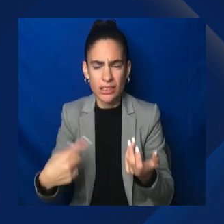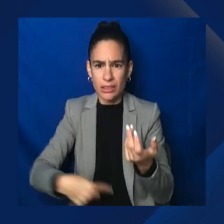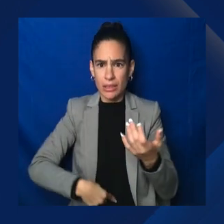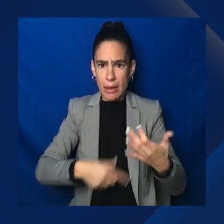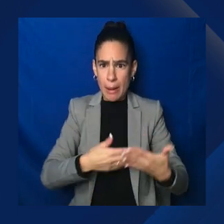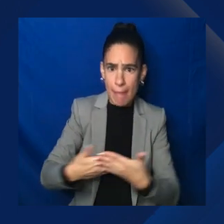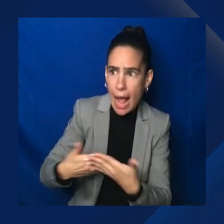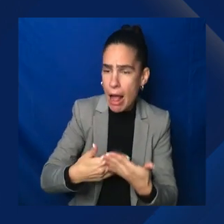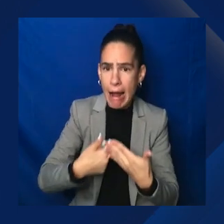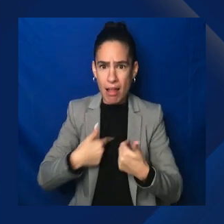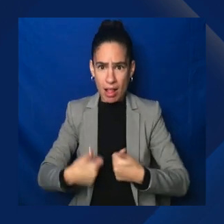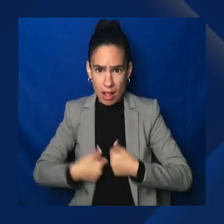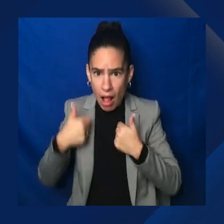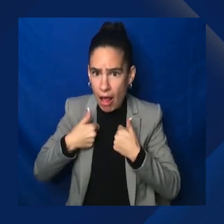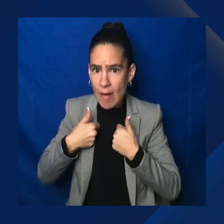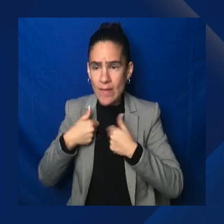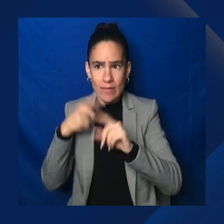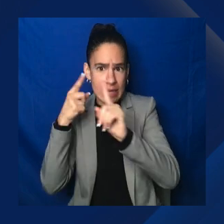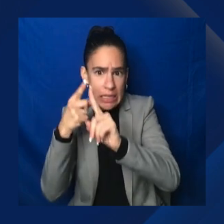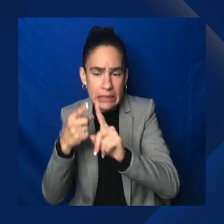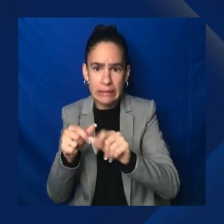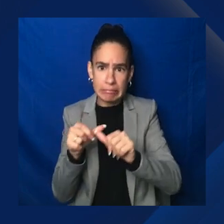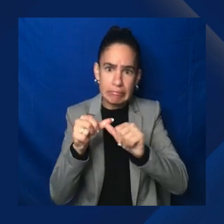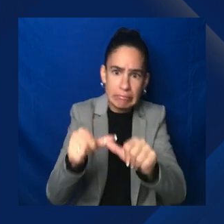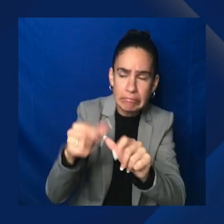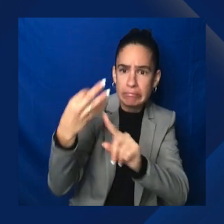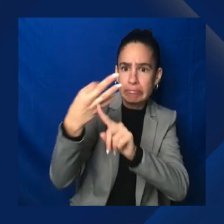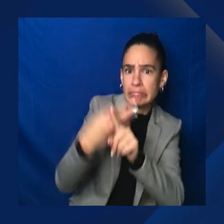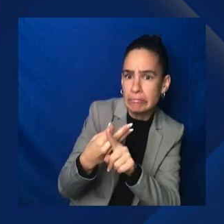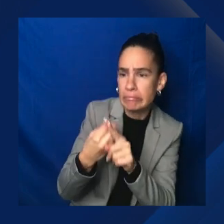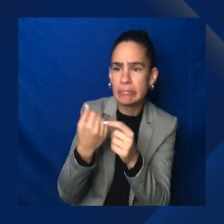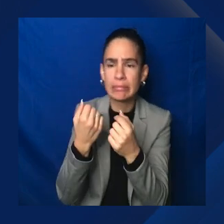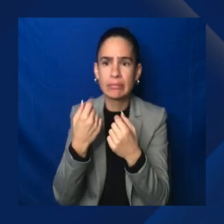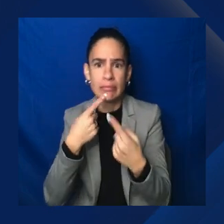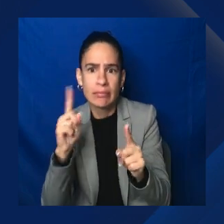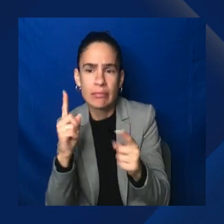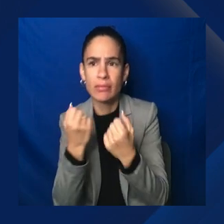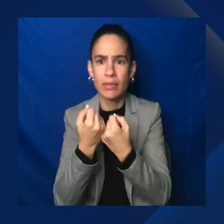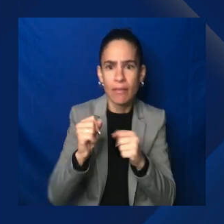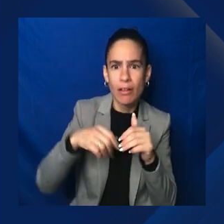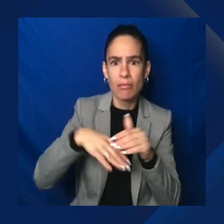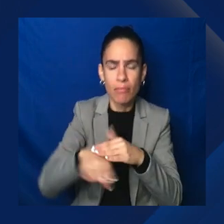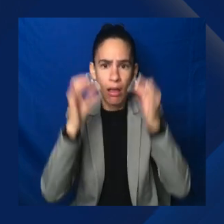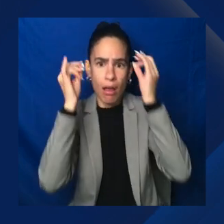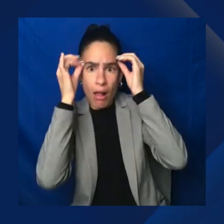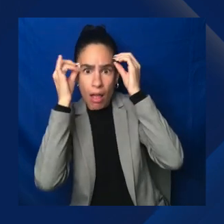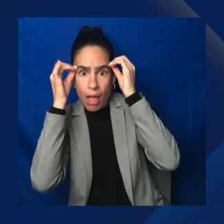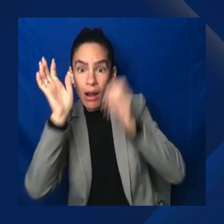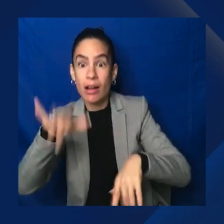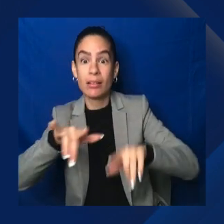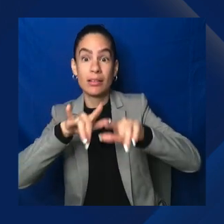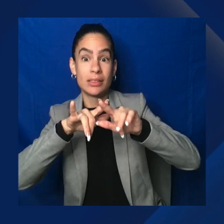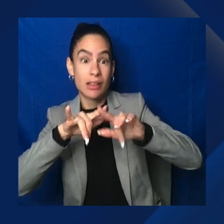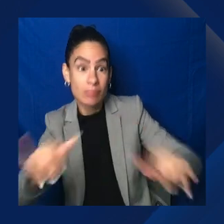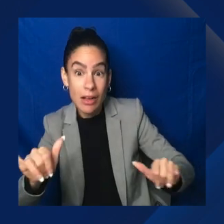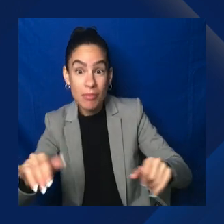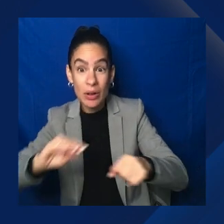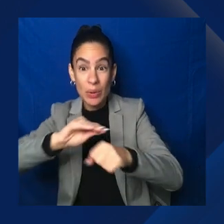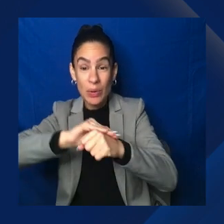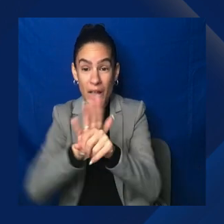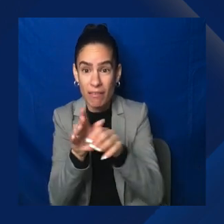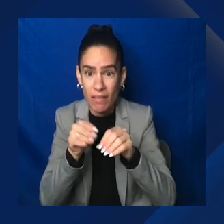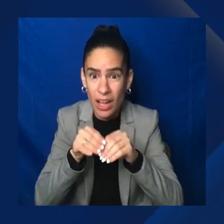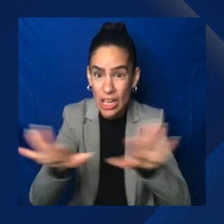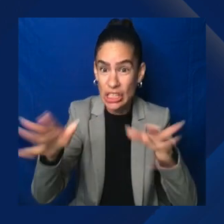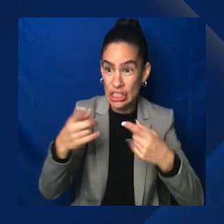a successful and safe delivery. But then to be pregnant while COVID, the COVID pandemic is going on is a